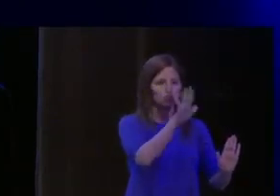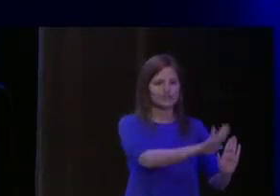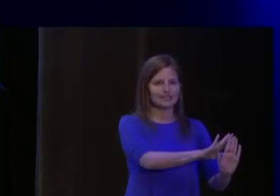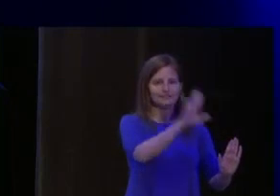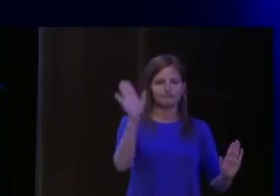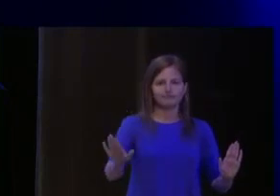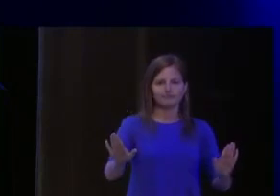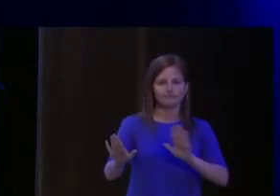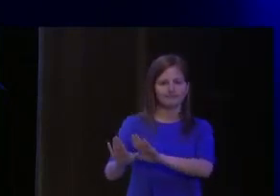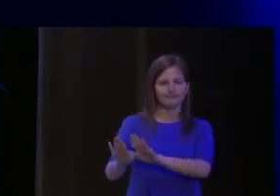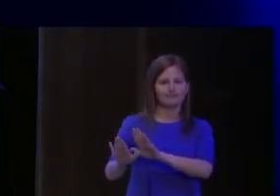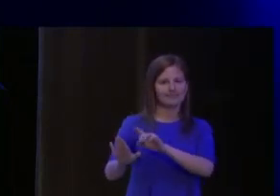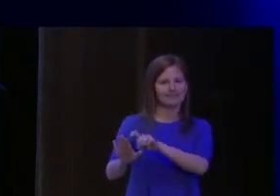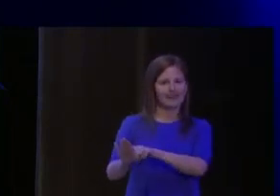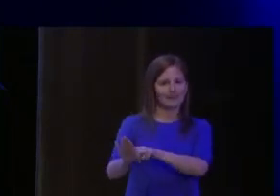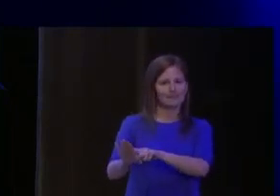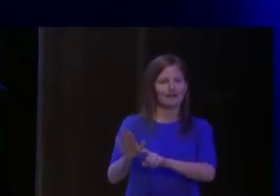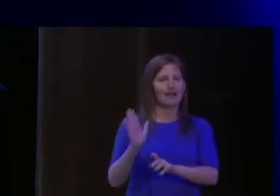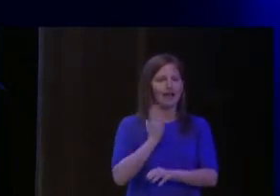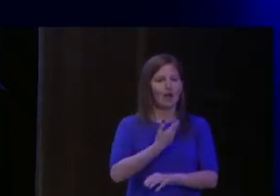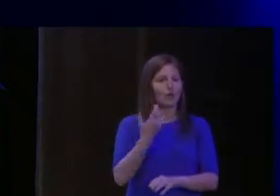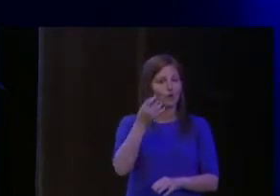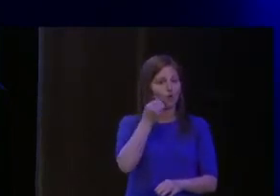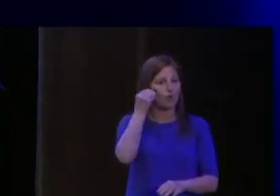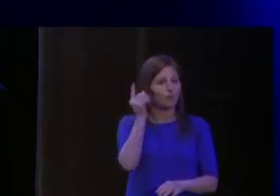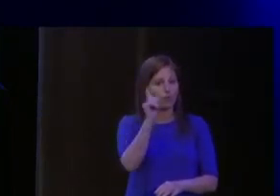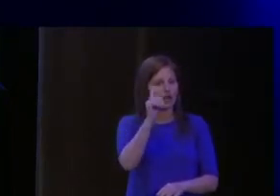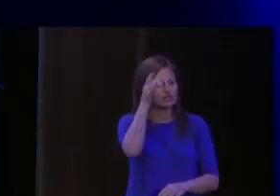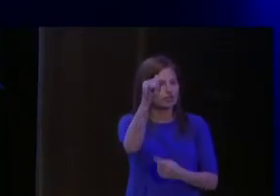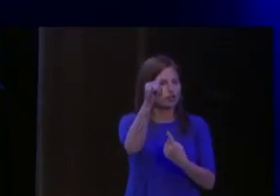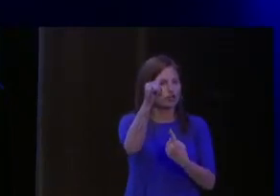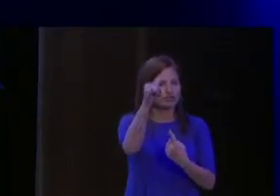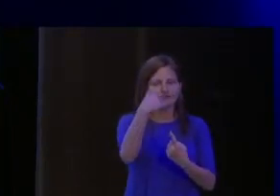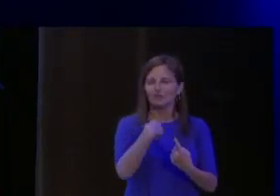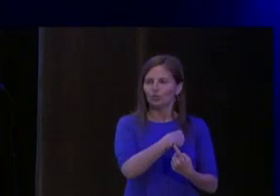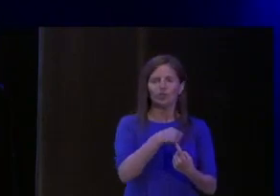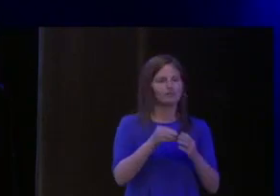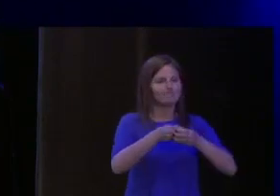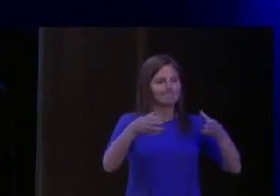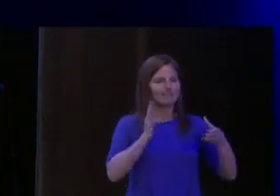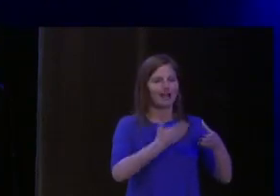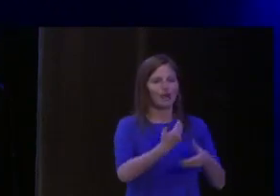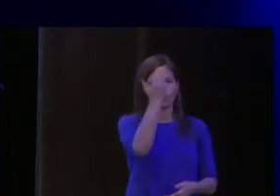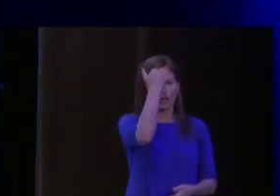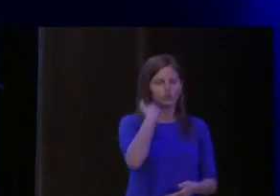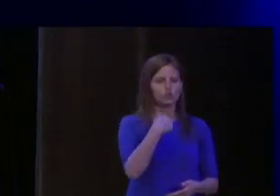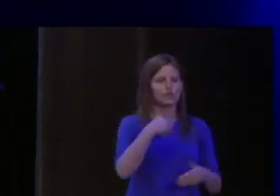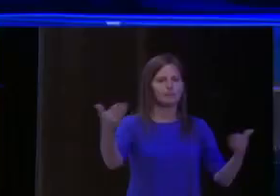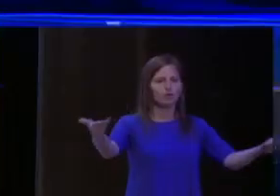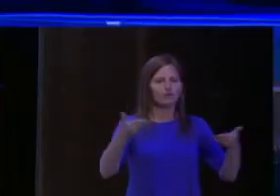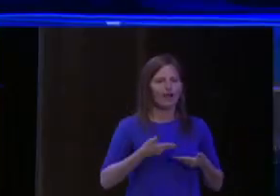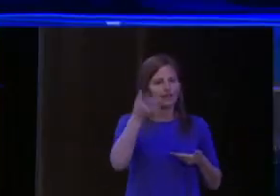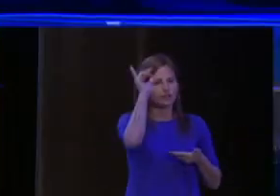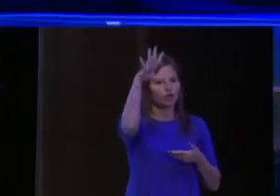and a citizenship in time, but our home is in the eternal. And so as we're expanding our awareness, we bring the eternal